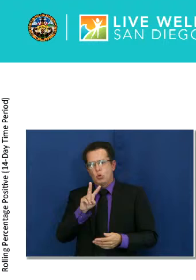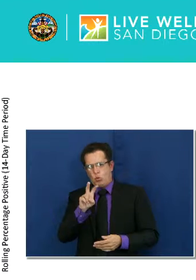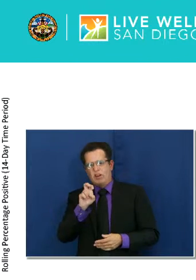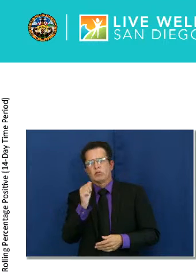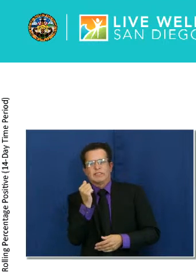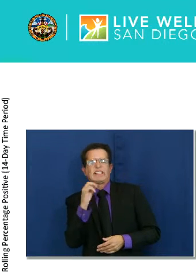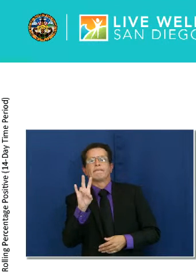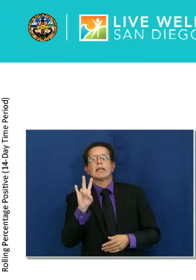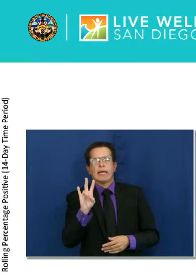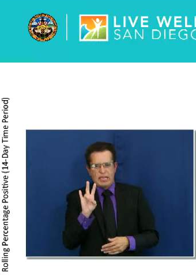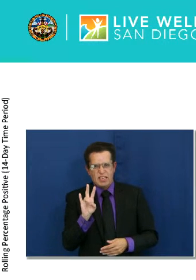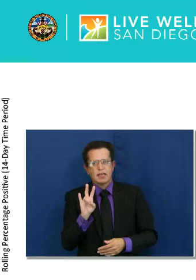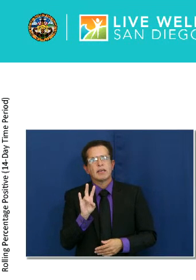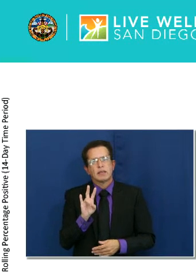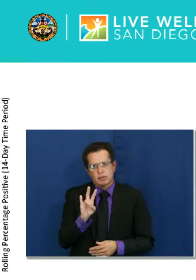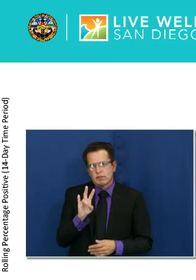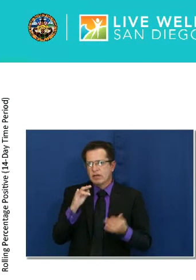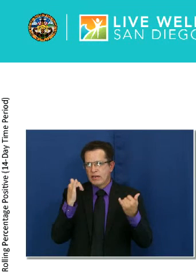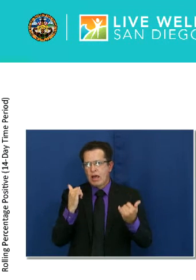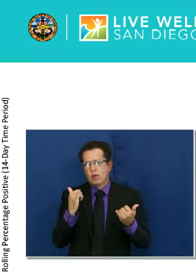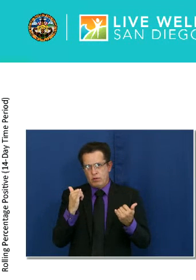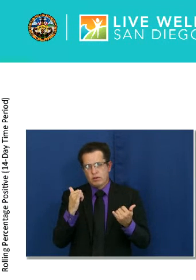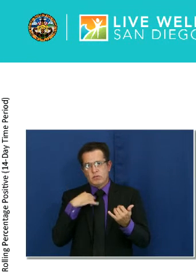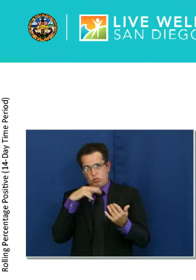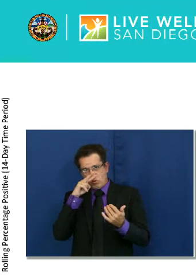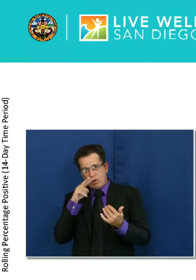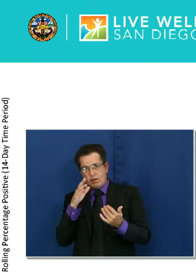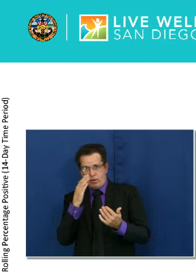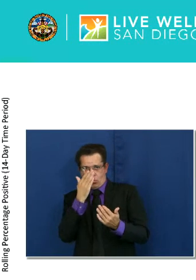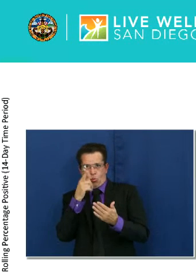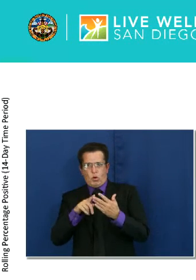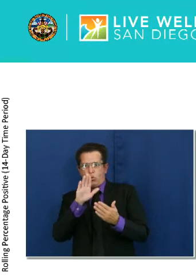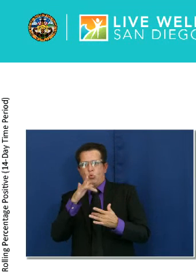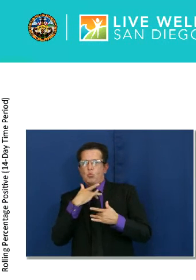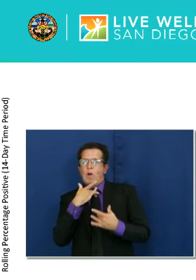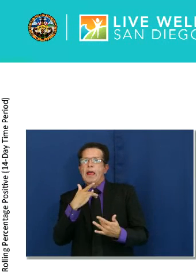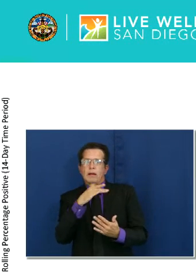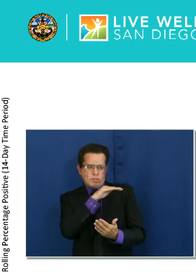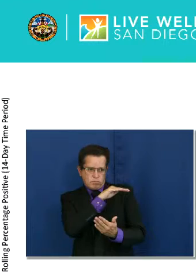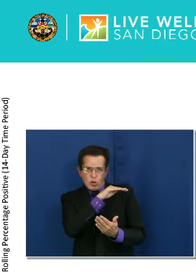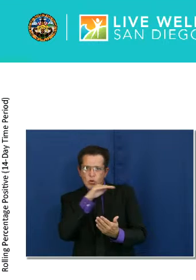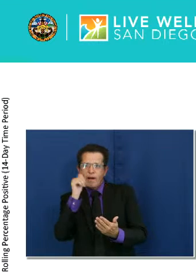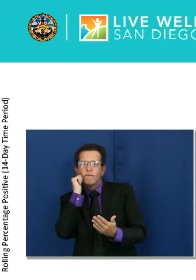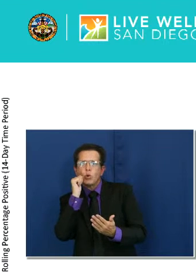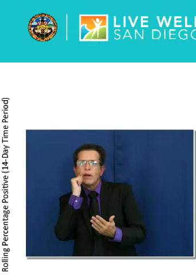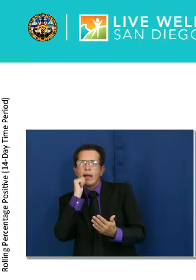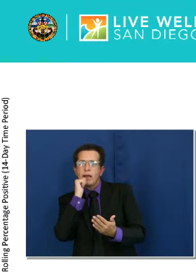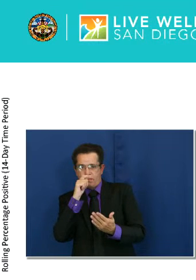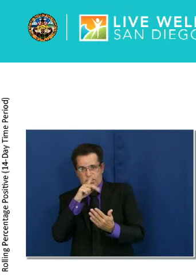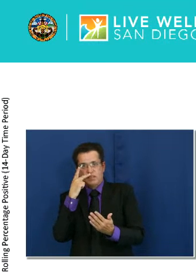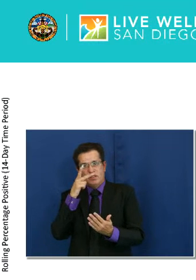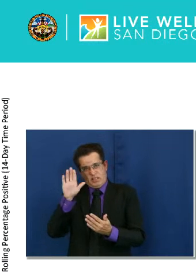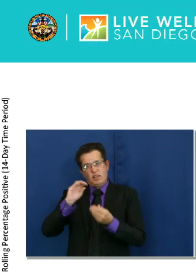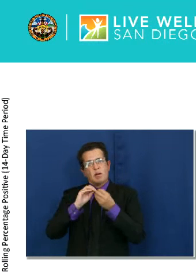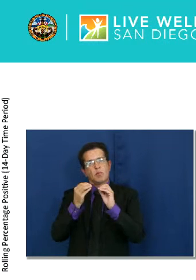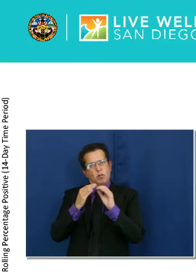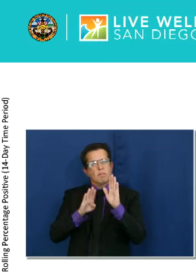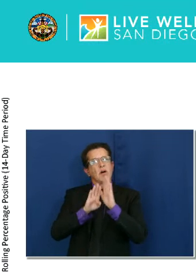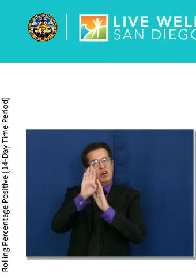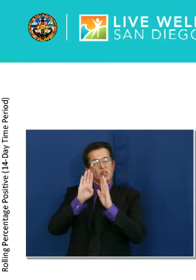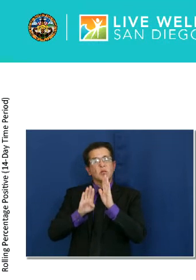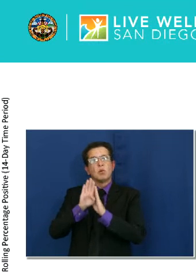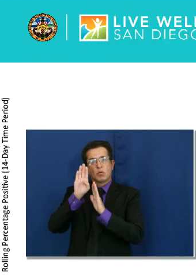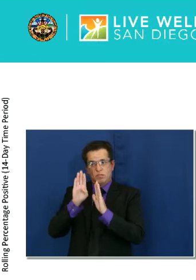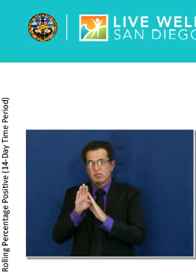1,217. Again, it is not the day-to-day totals, it's the overall trends, but there you can see the significant jump in number of cases where we